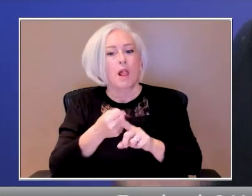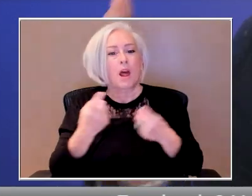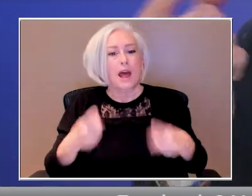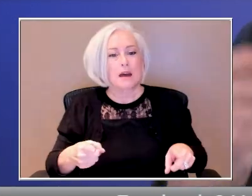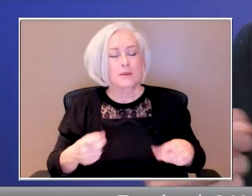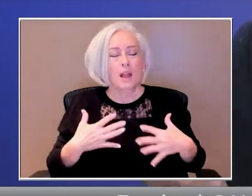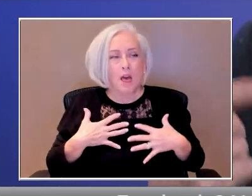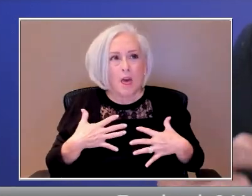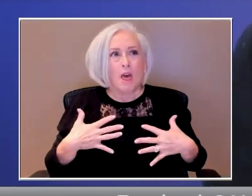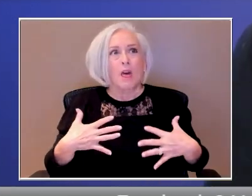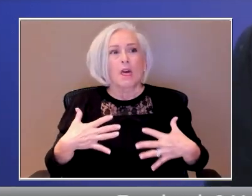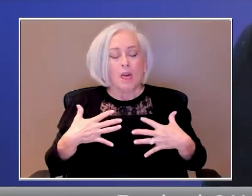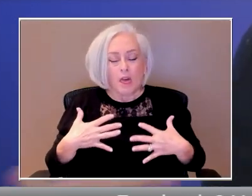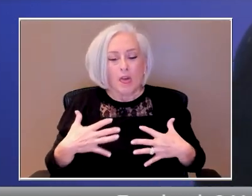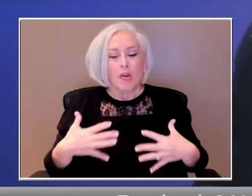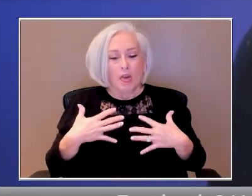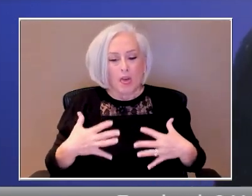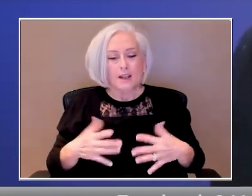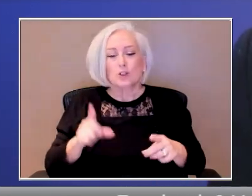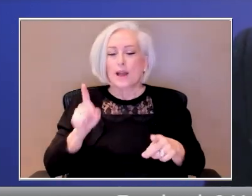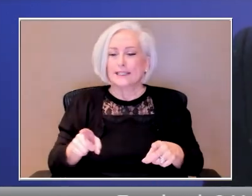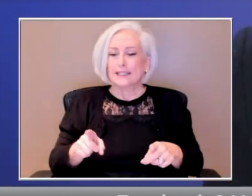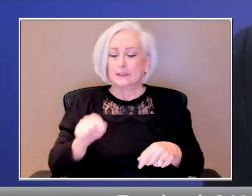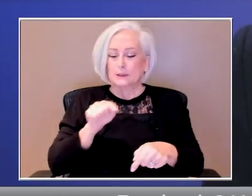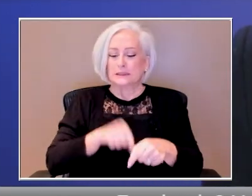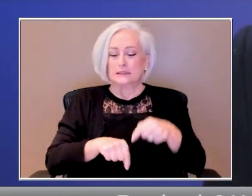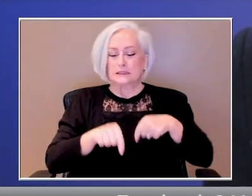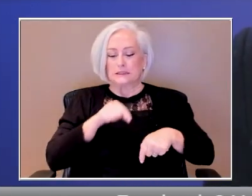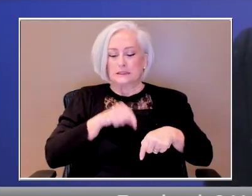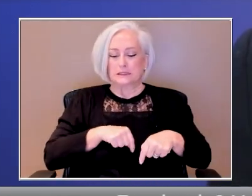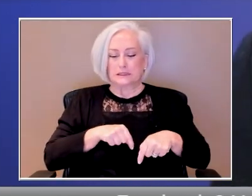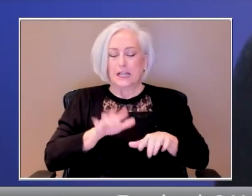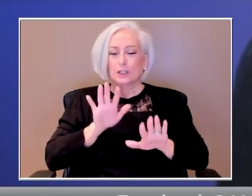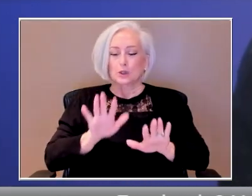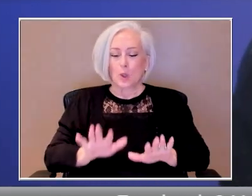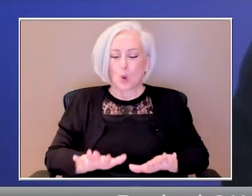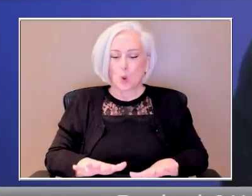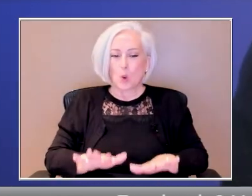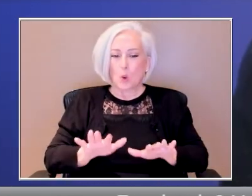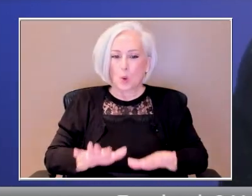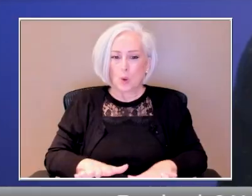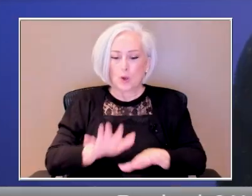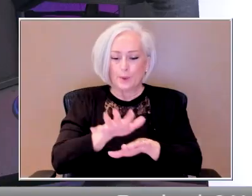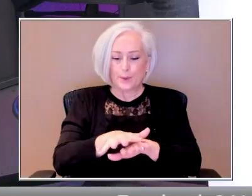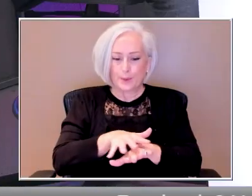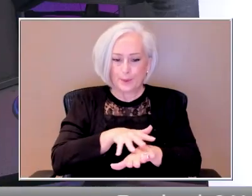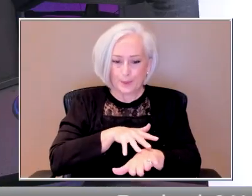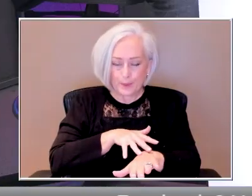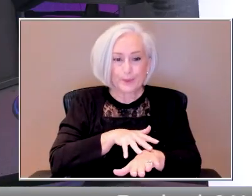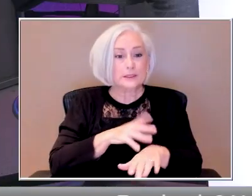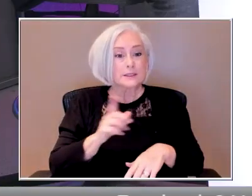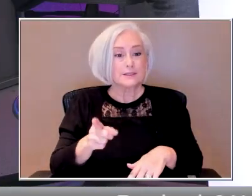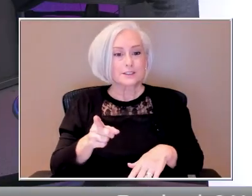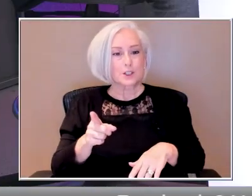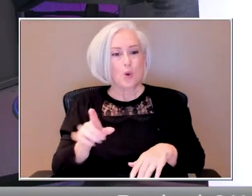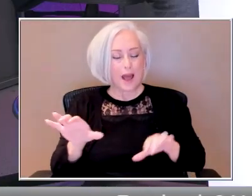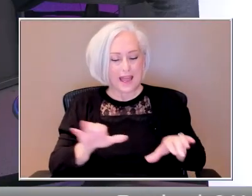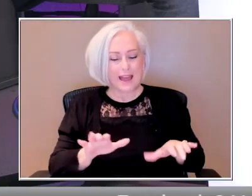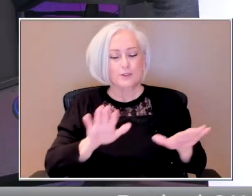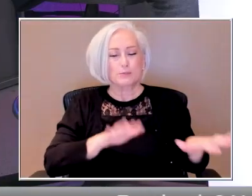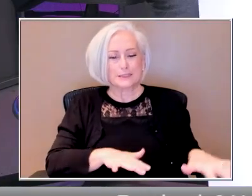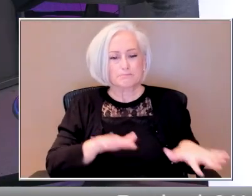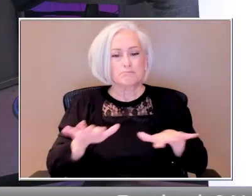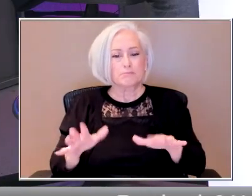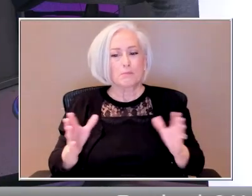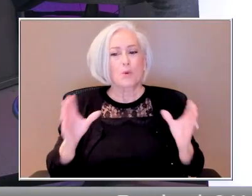recovery. That's when I kind of caught myself in what I still do now when I go back to the gym. Went Incremental. easy on it. Easy on it. When it comes to the